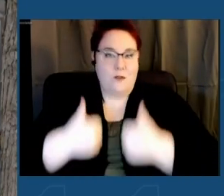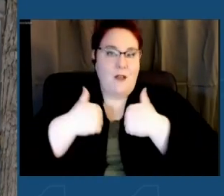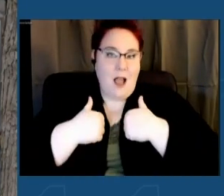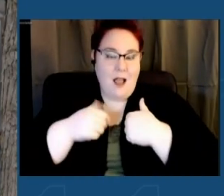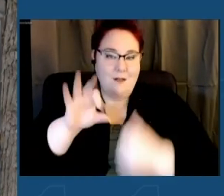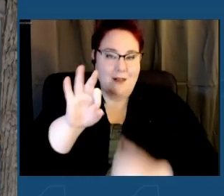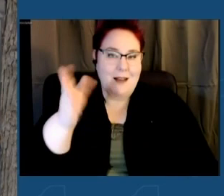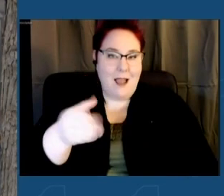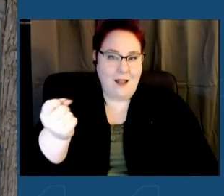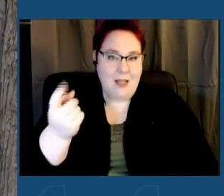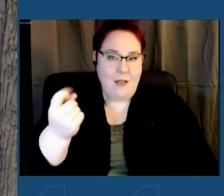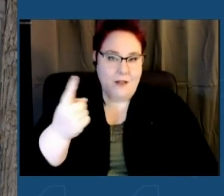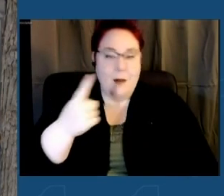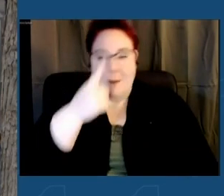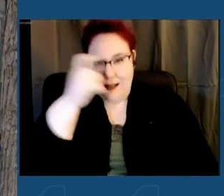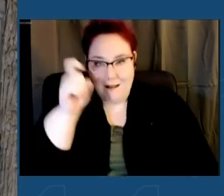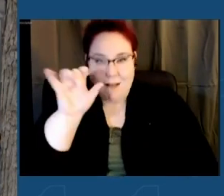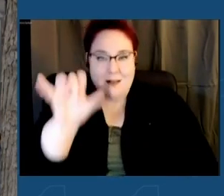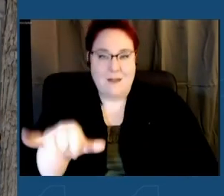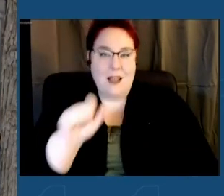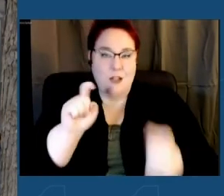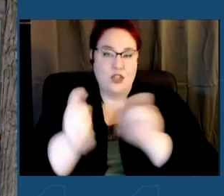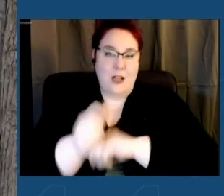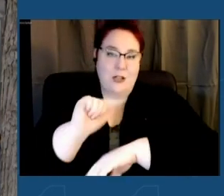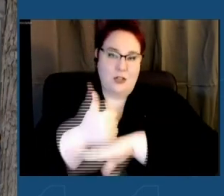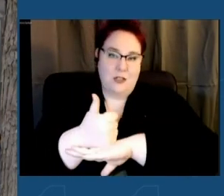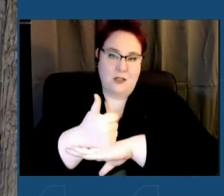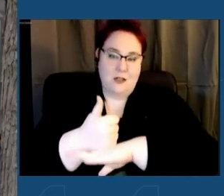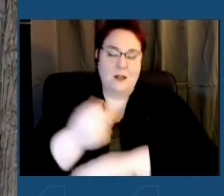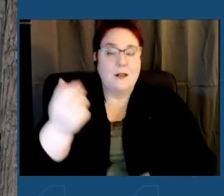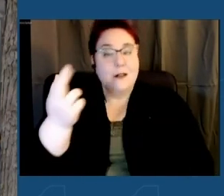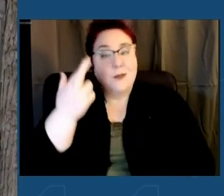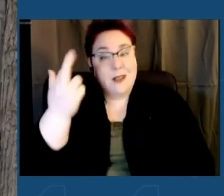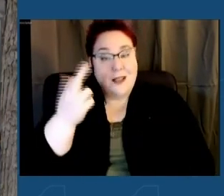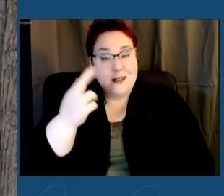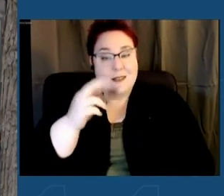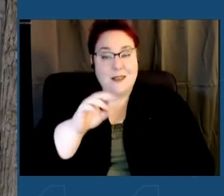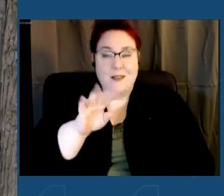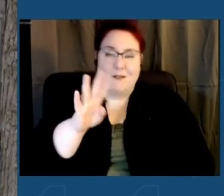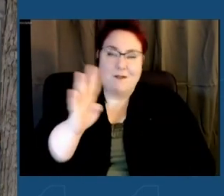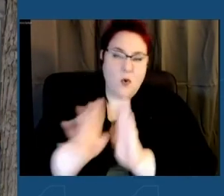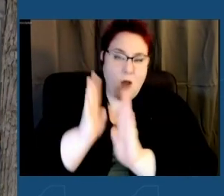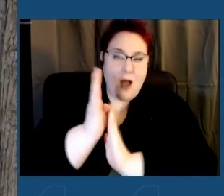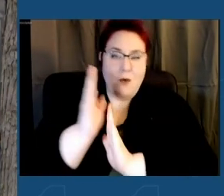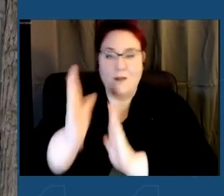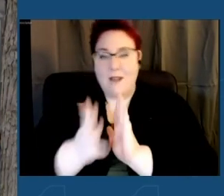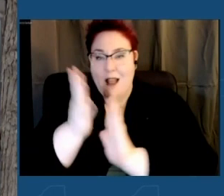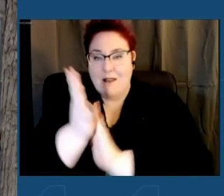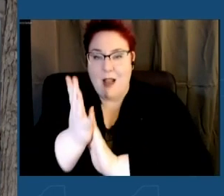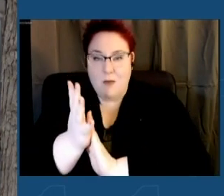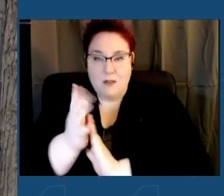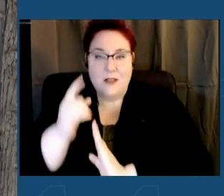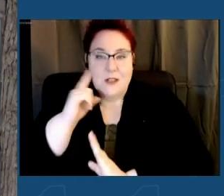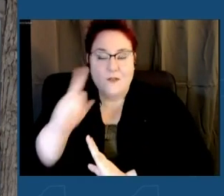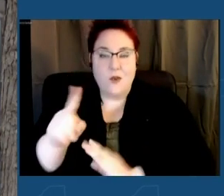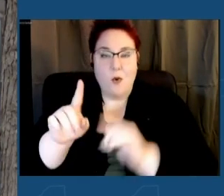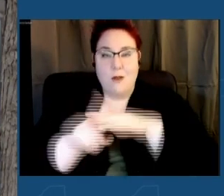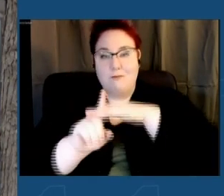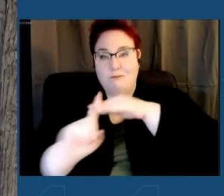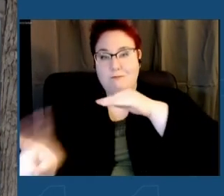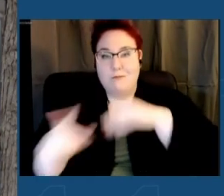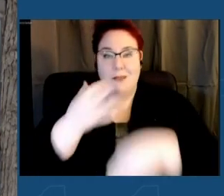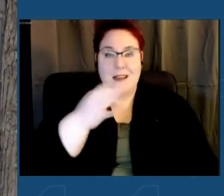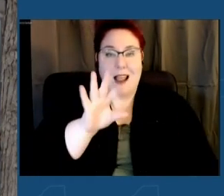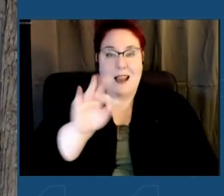of those changes. Realize it took 4, 5, 6 hours to evacuate the Trade Center in '93. It took up to